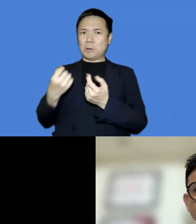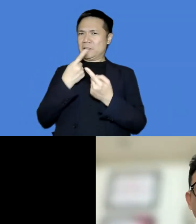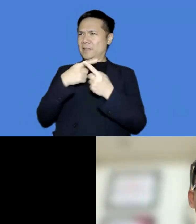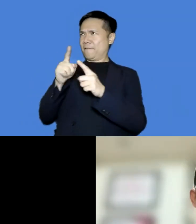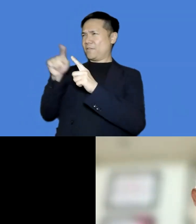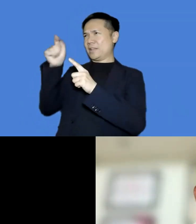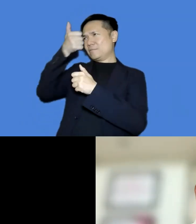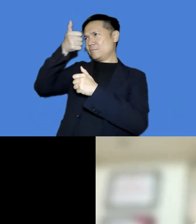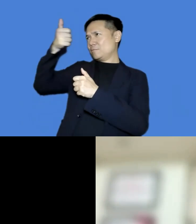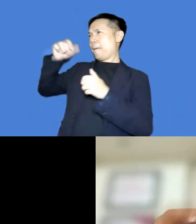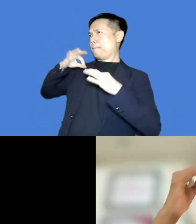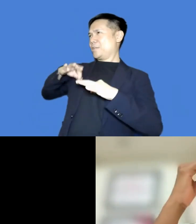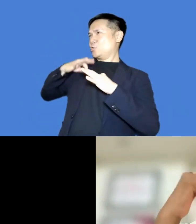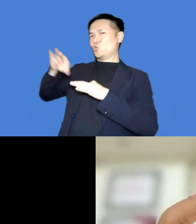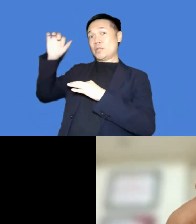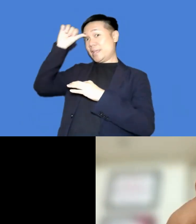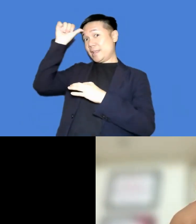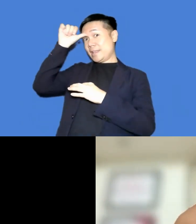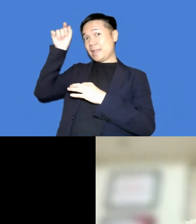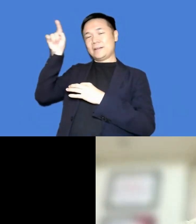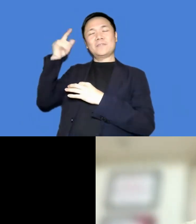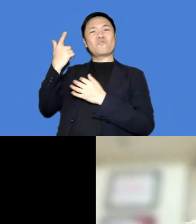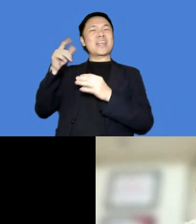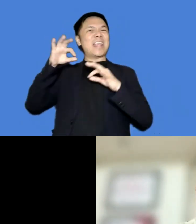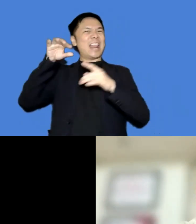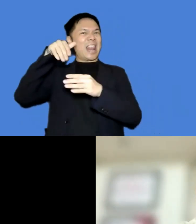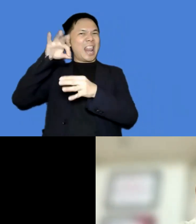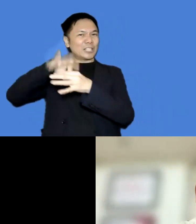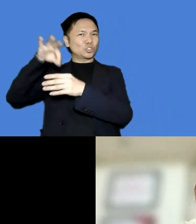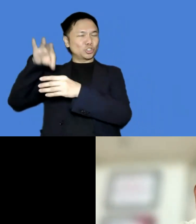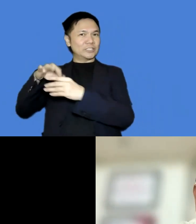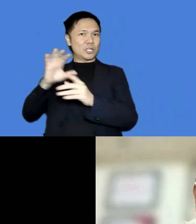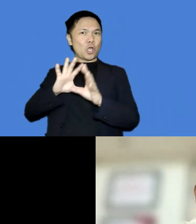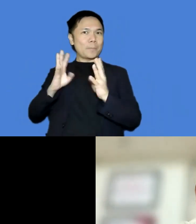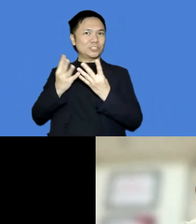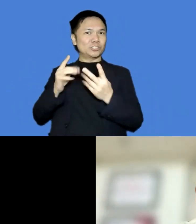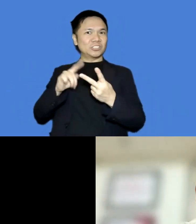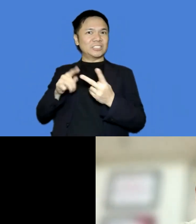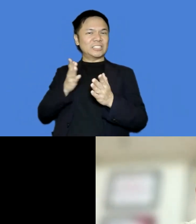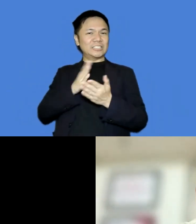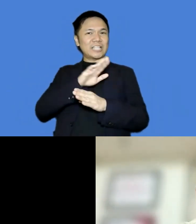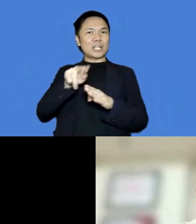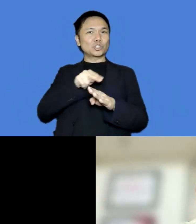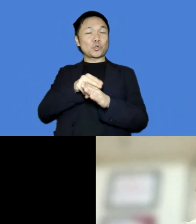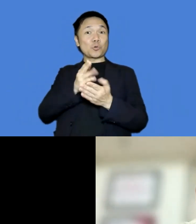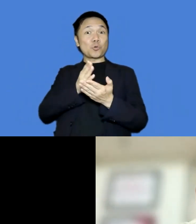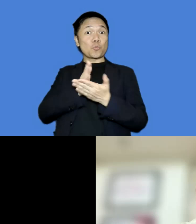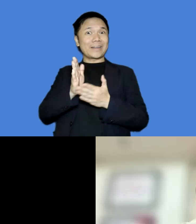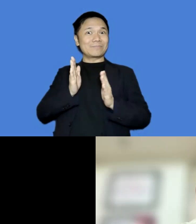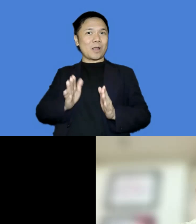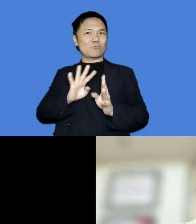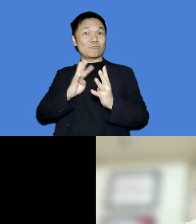in India, including the Election Commission, the National Human Rights Council,